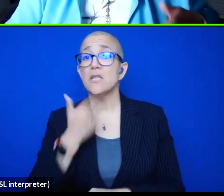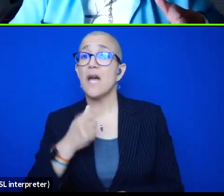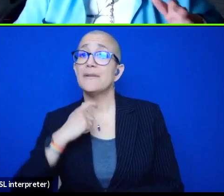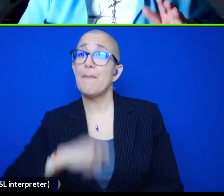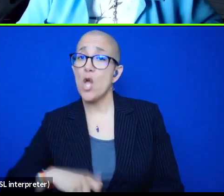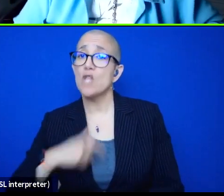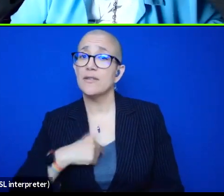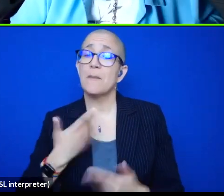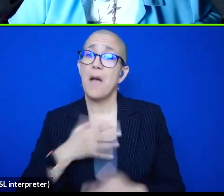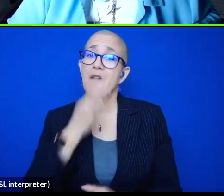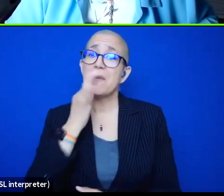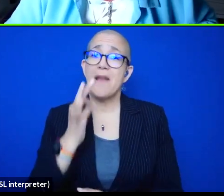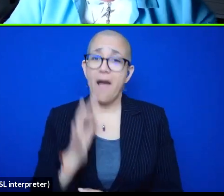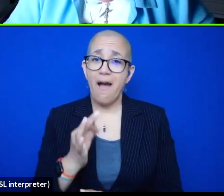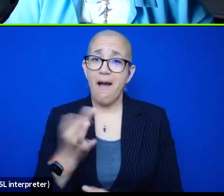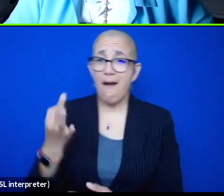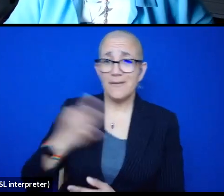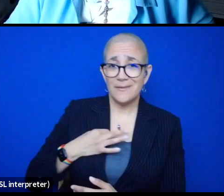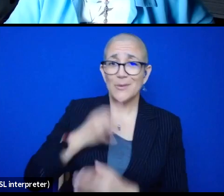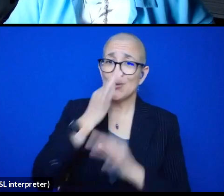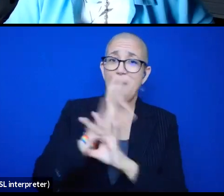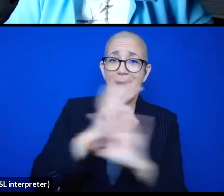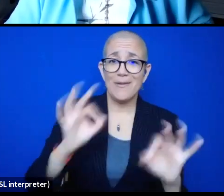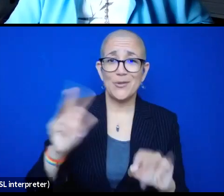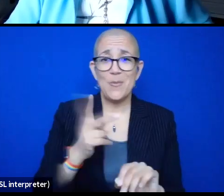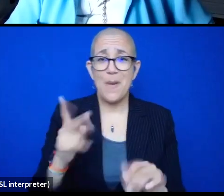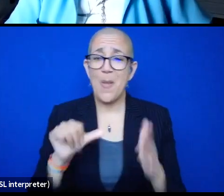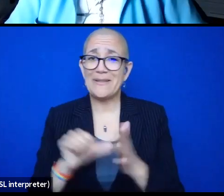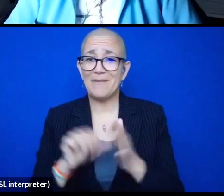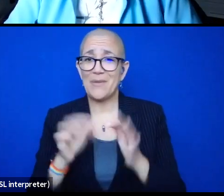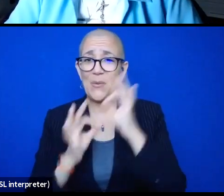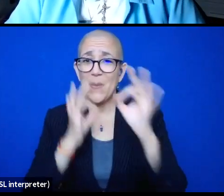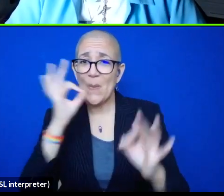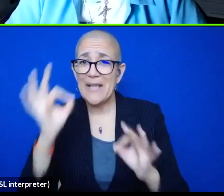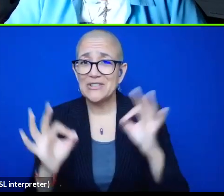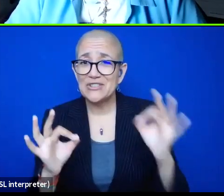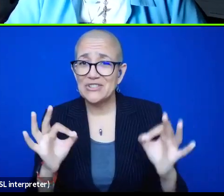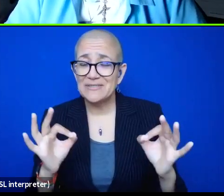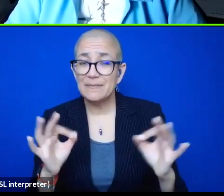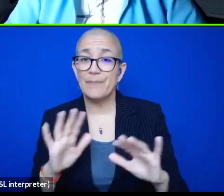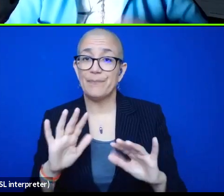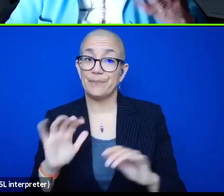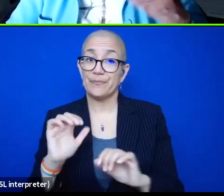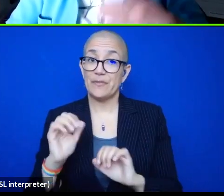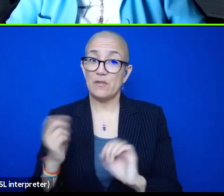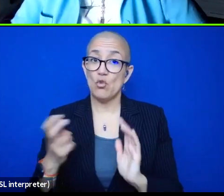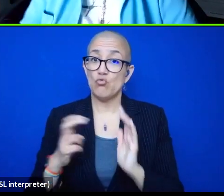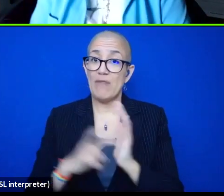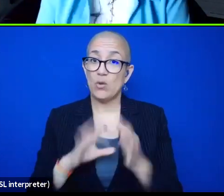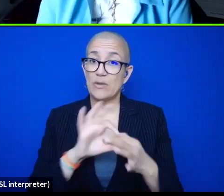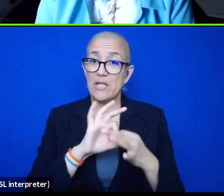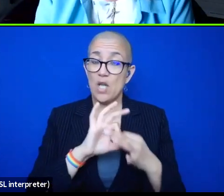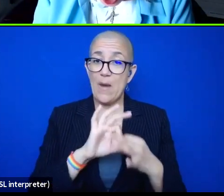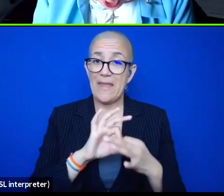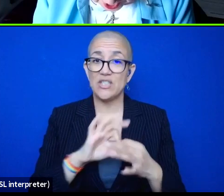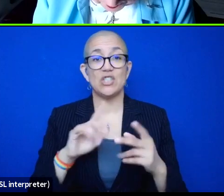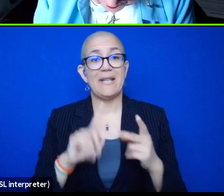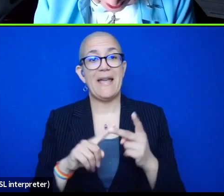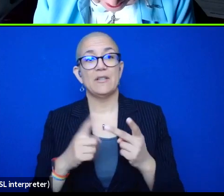ask you both a difficult question. Good for you. Your record in coalition, indeed your other